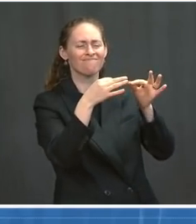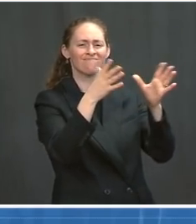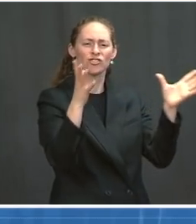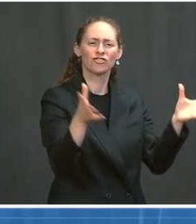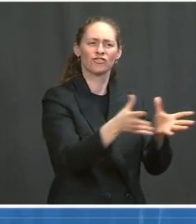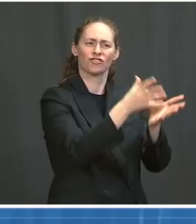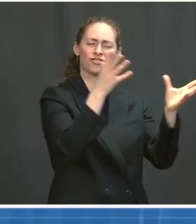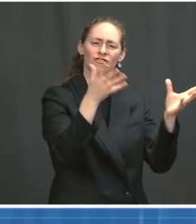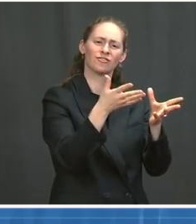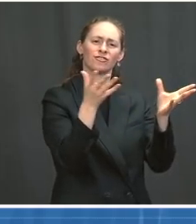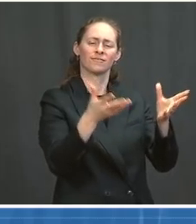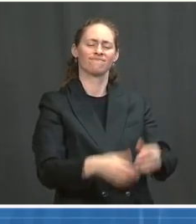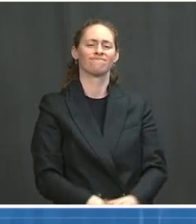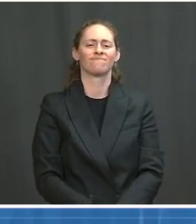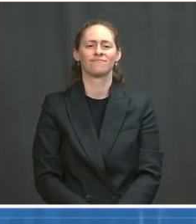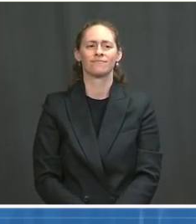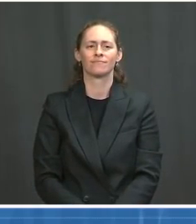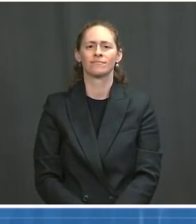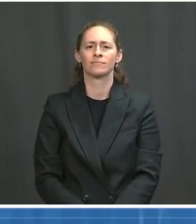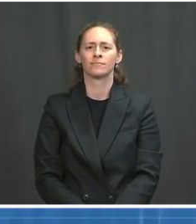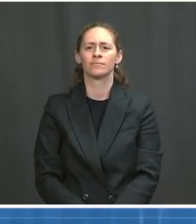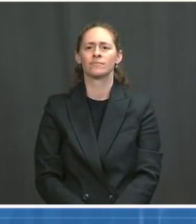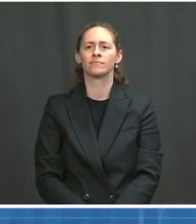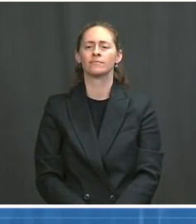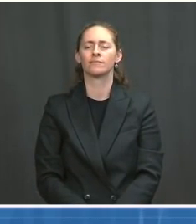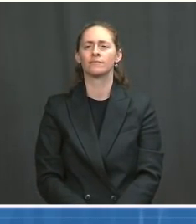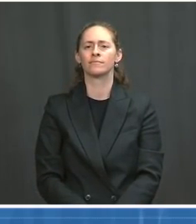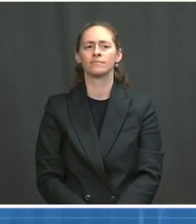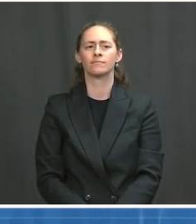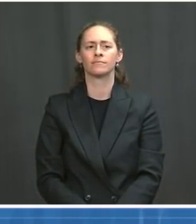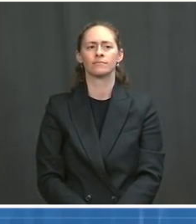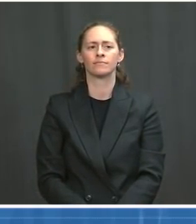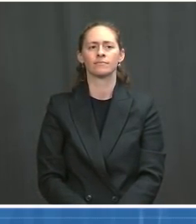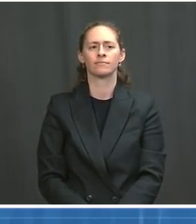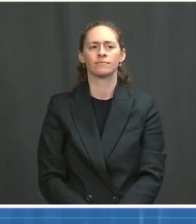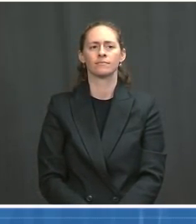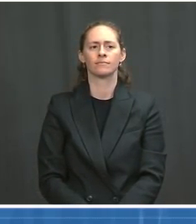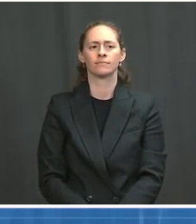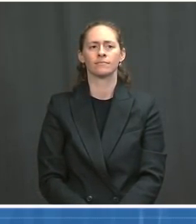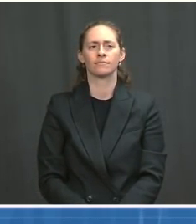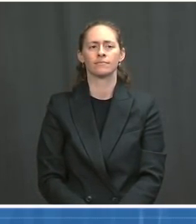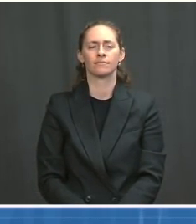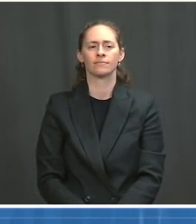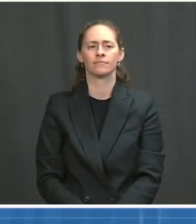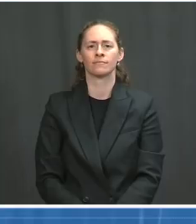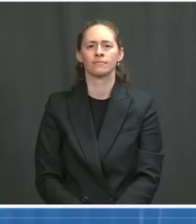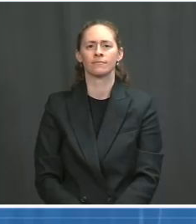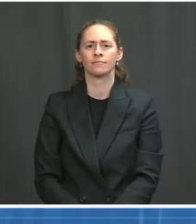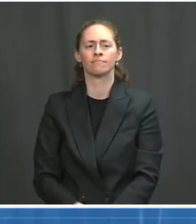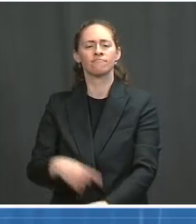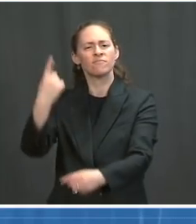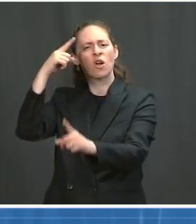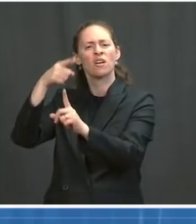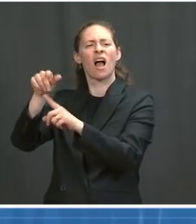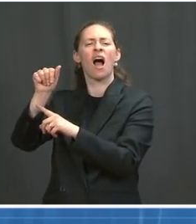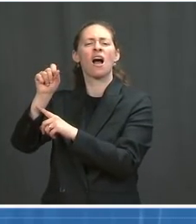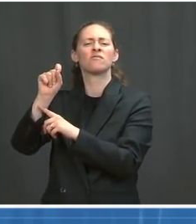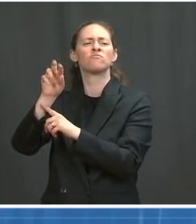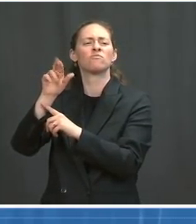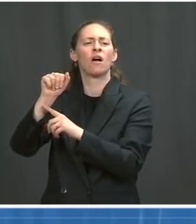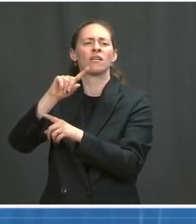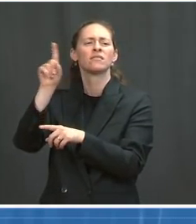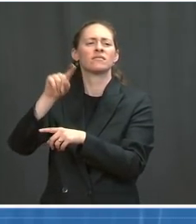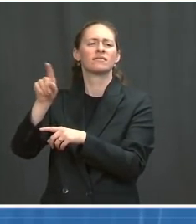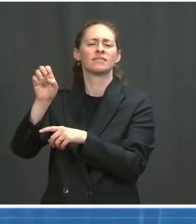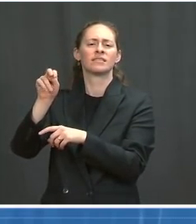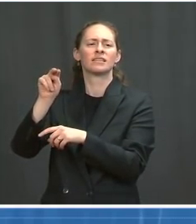possible. On AstraZeneca, you know, the timing, as I mentioned earlier, for the first 10 million doses, we expect that across the coming